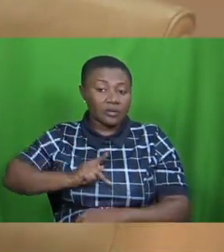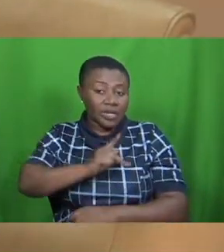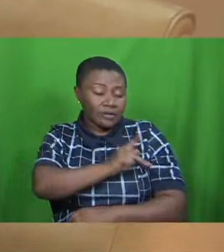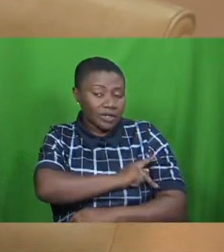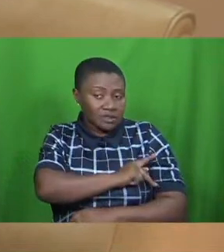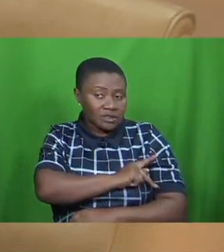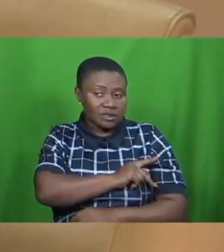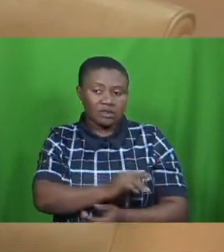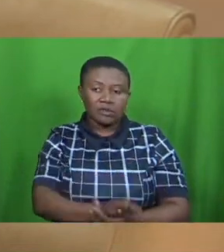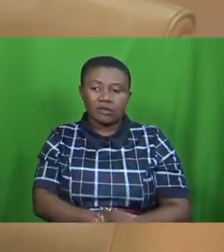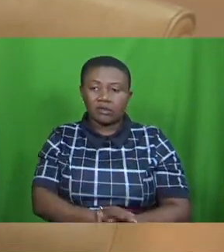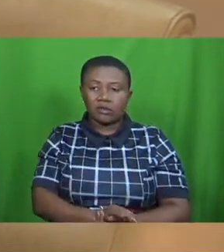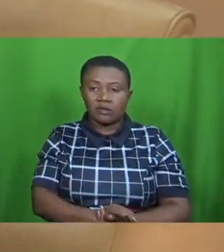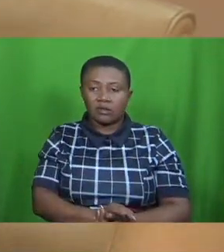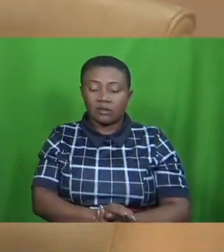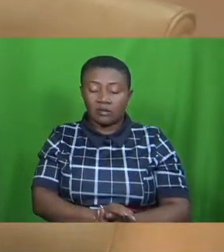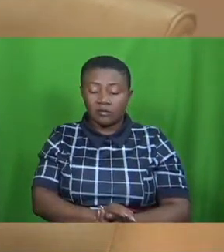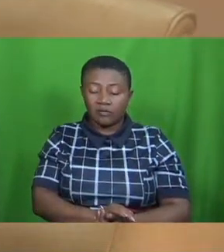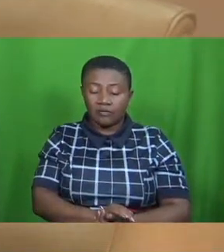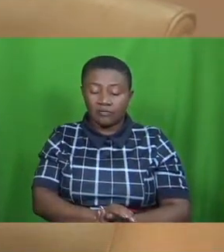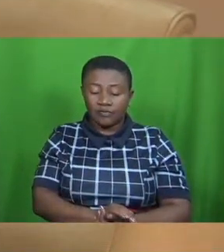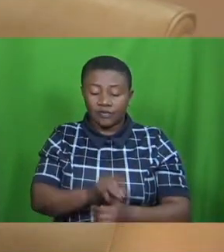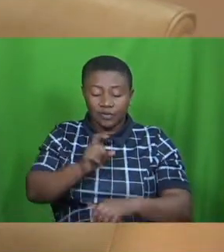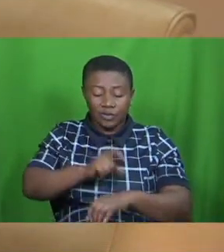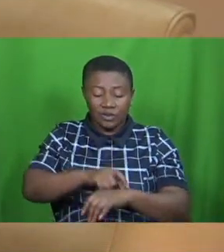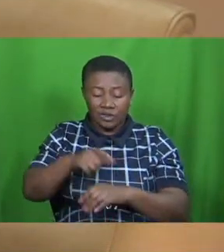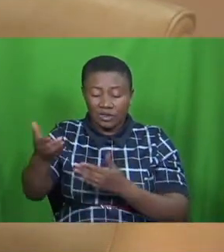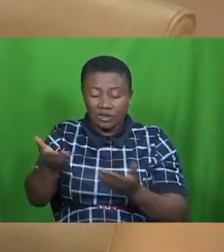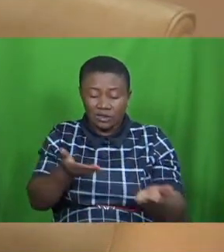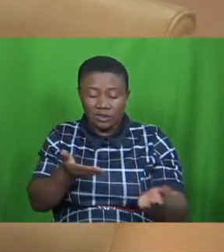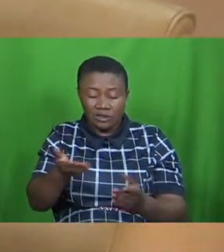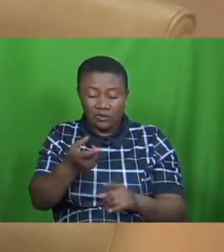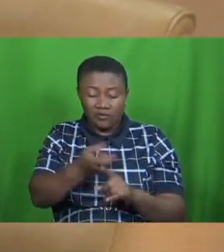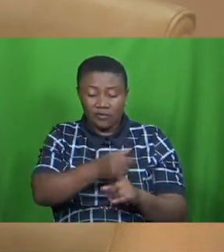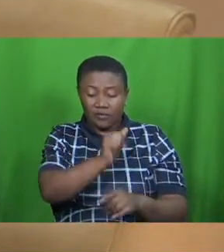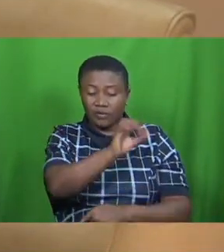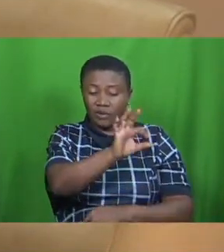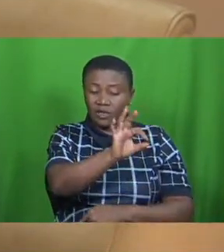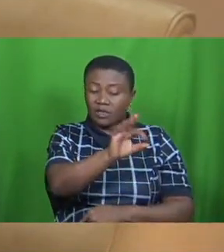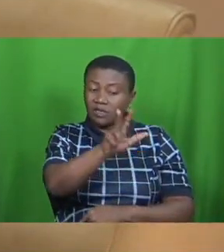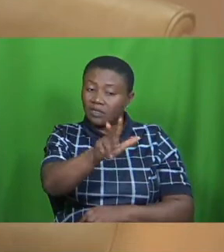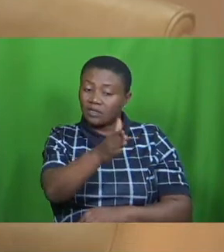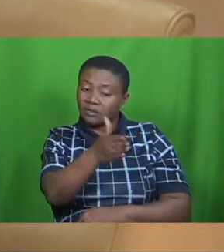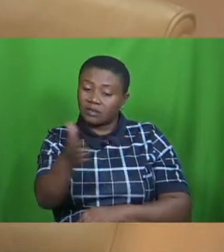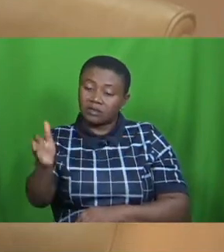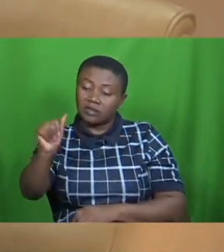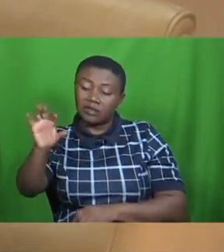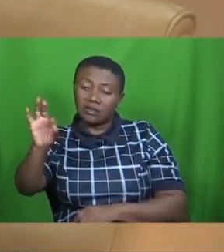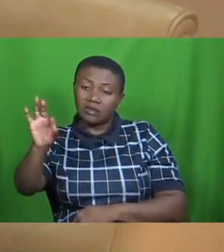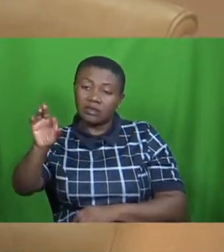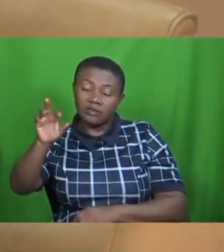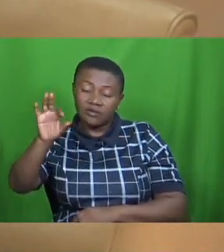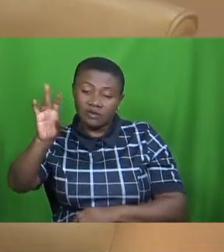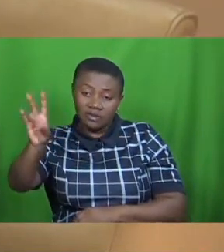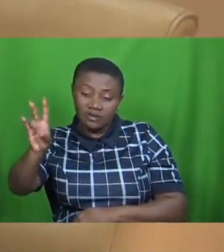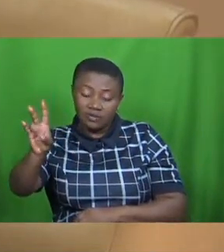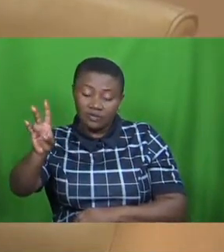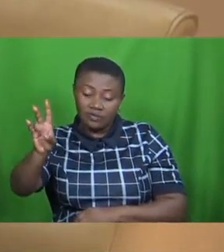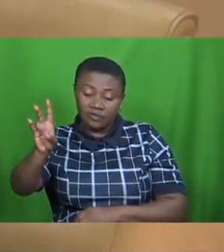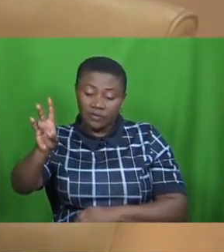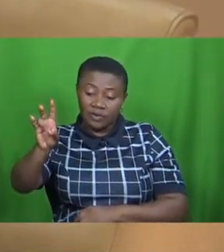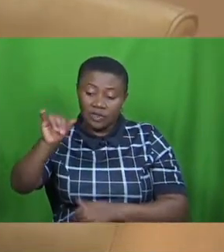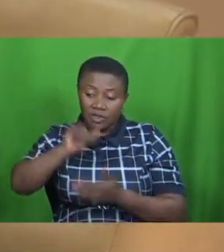Speaker, after he served as Member of Parliament from 1993 to 1997, His Excellency Emmanuel